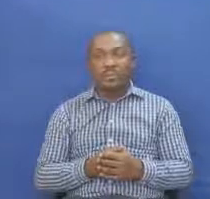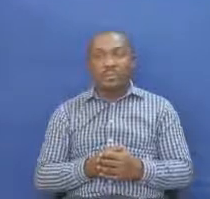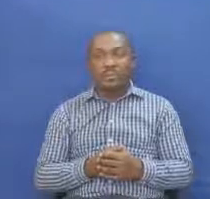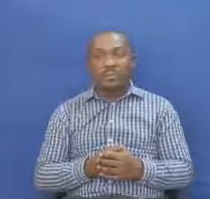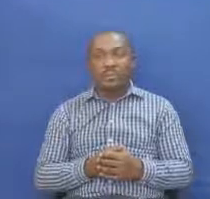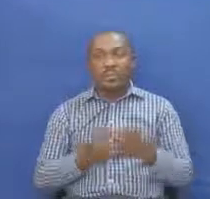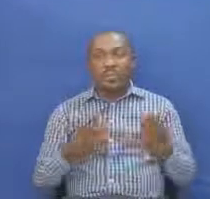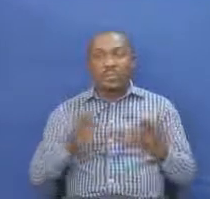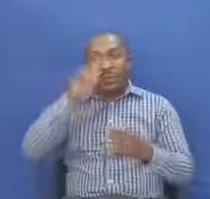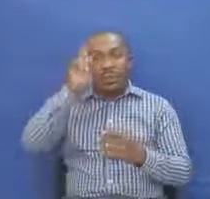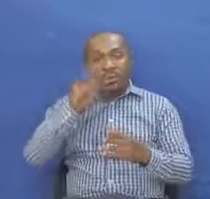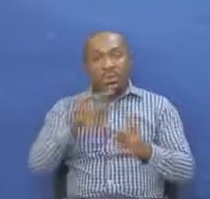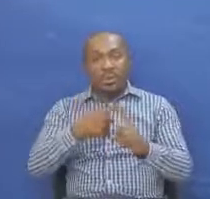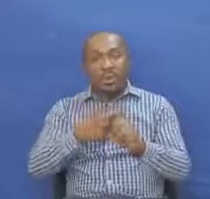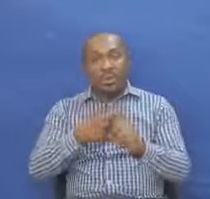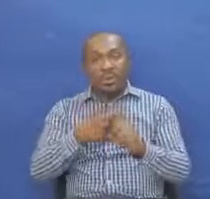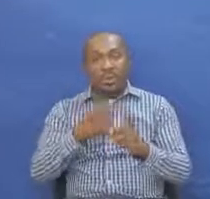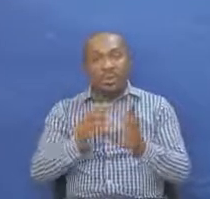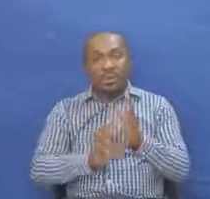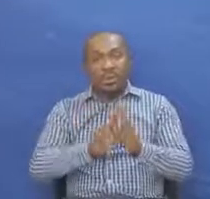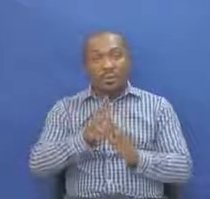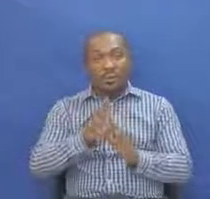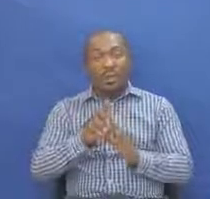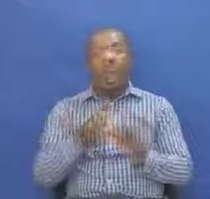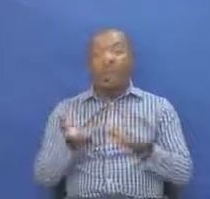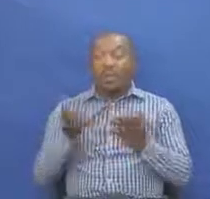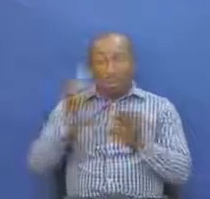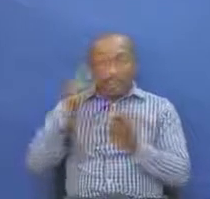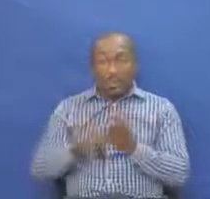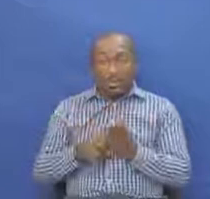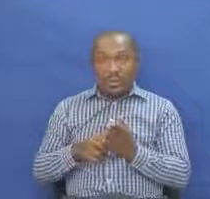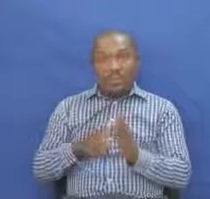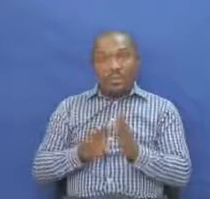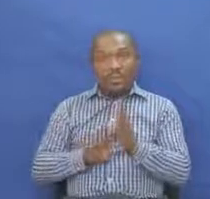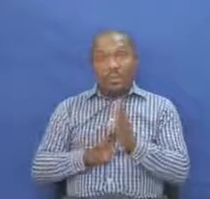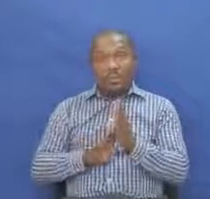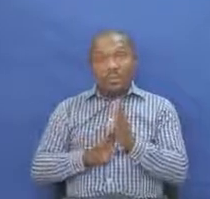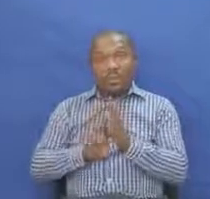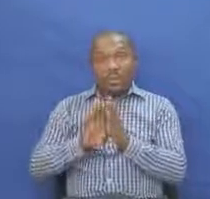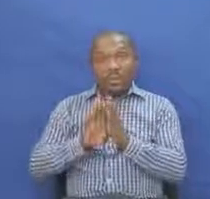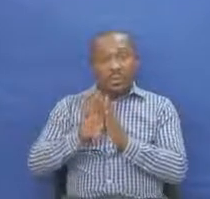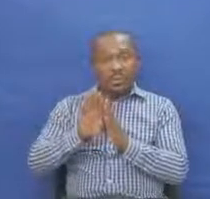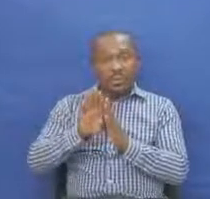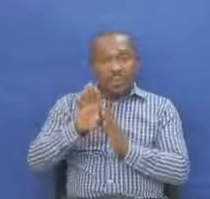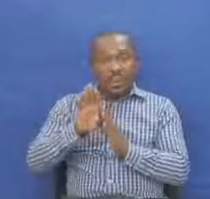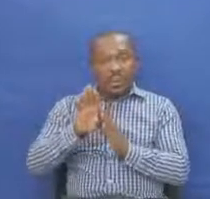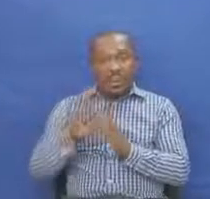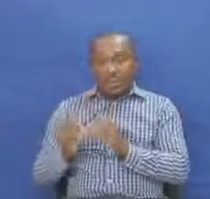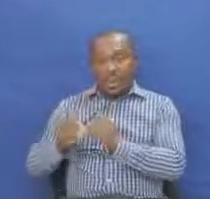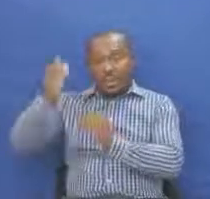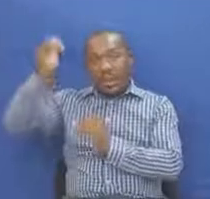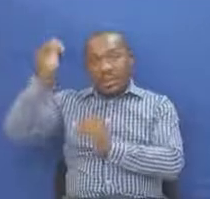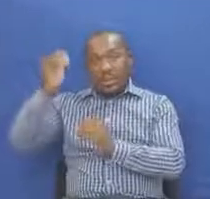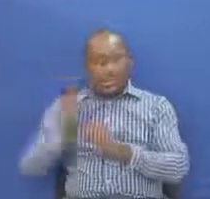So what is positive growth? Is a growth which the rate of cell increase is higher than the rate of cell